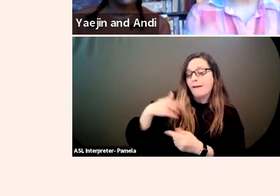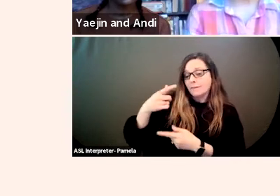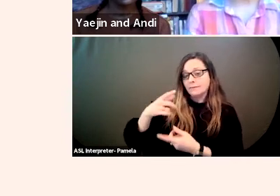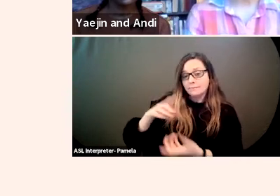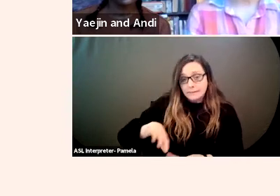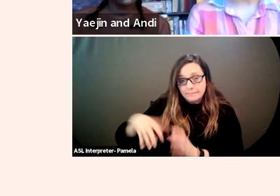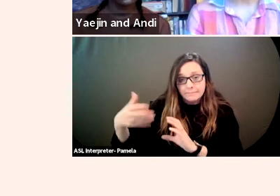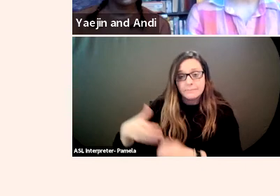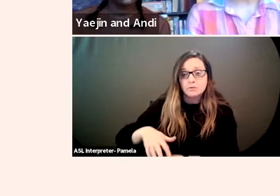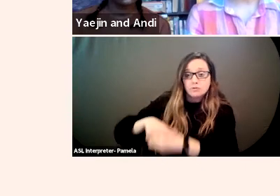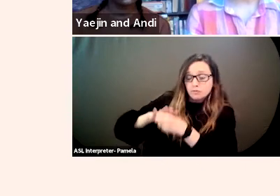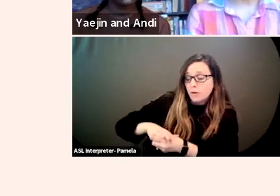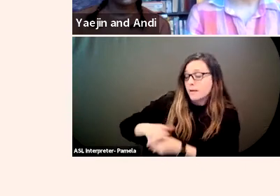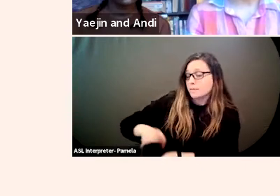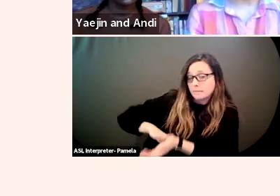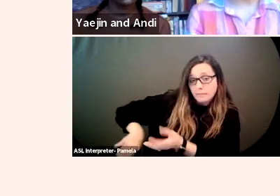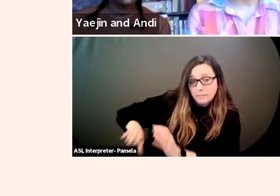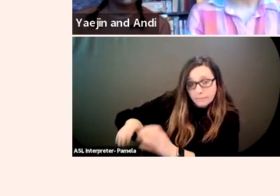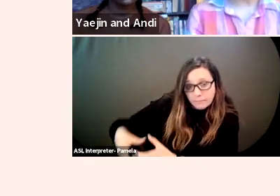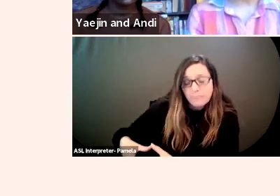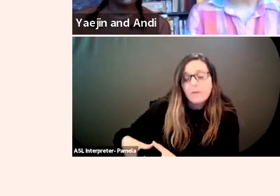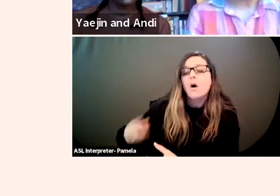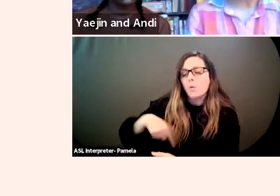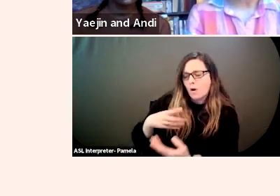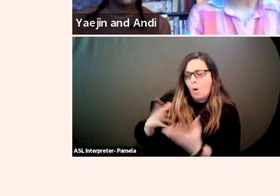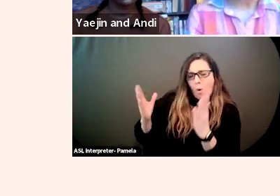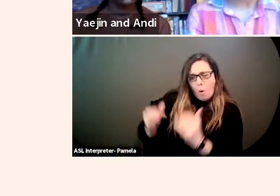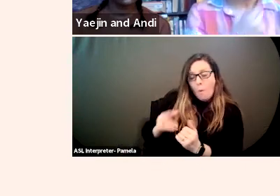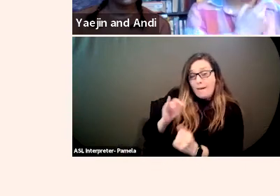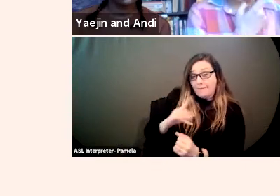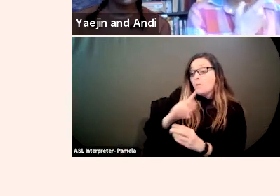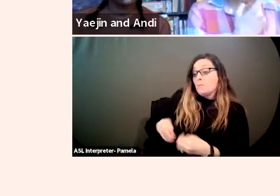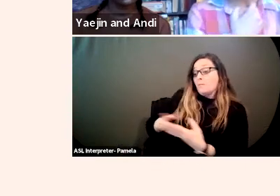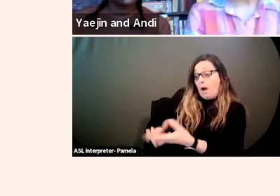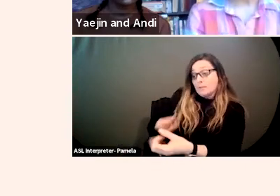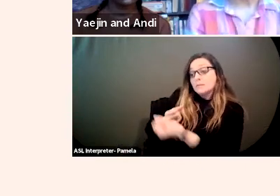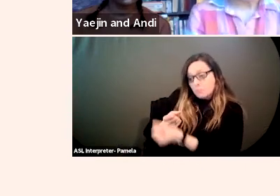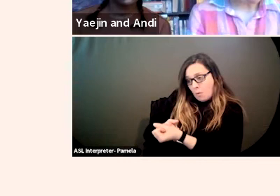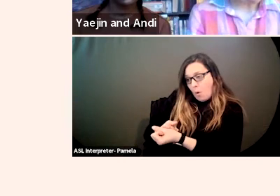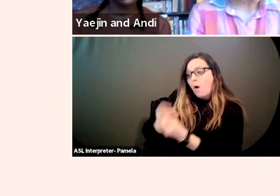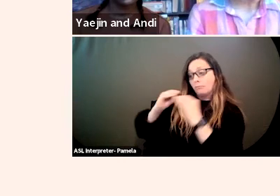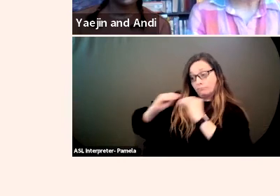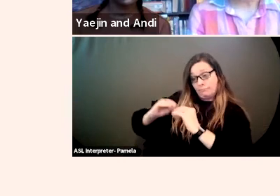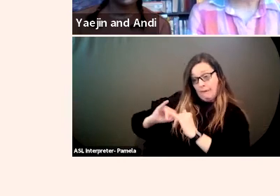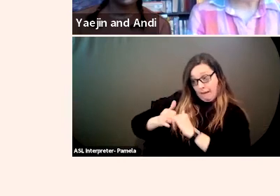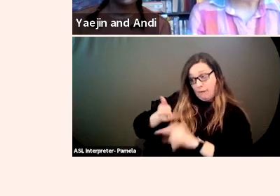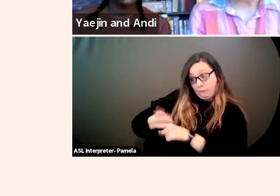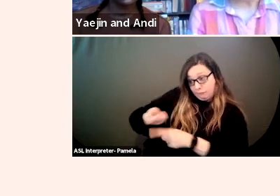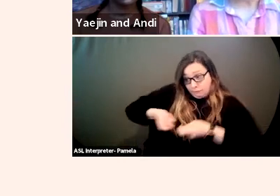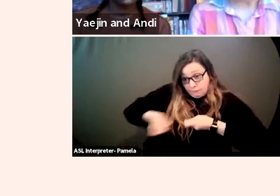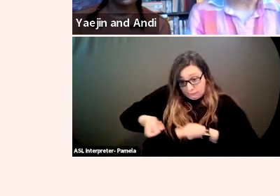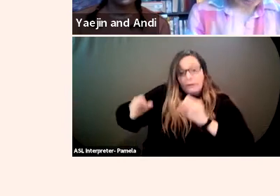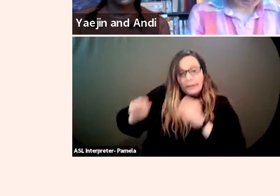improving self-compassion, body appreciation, and emotional self-regulation for this population. Also, mental